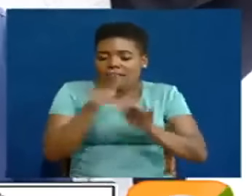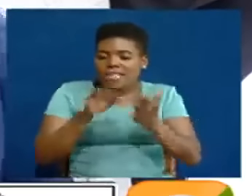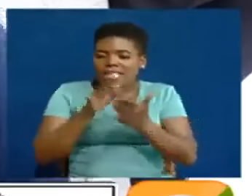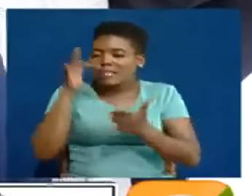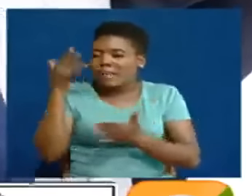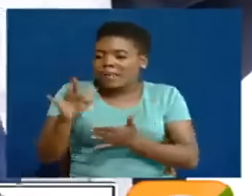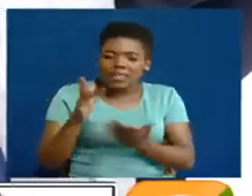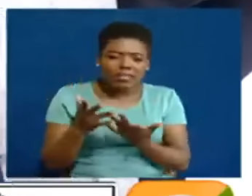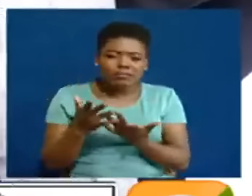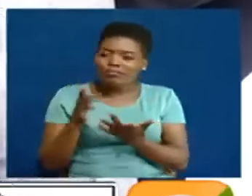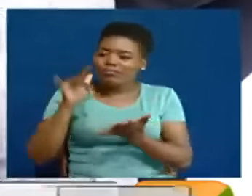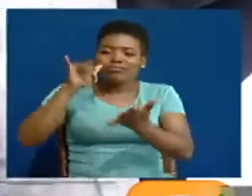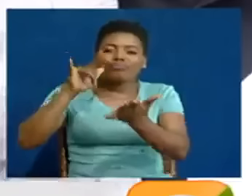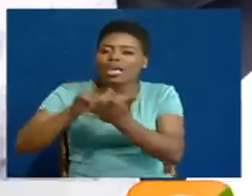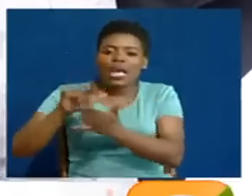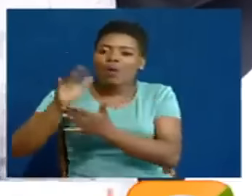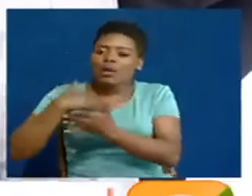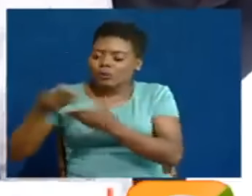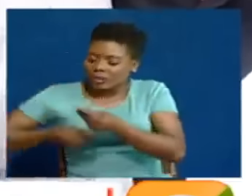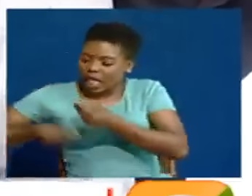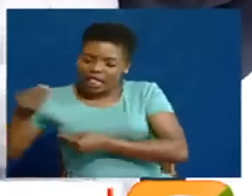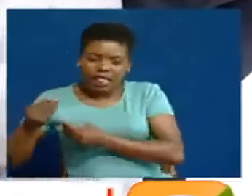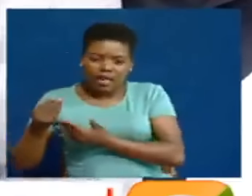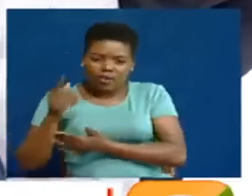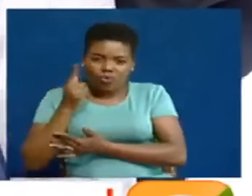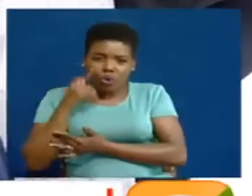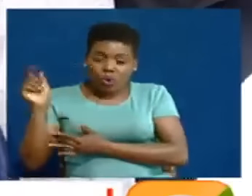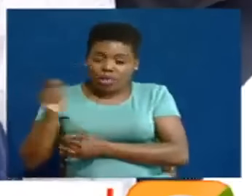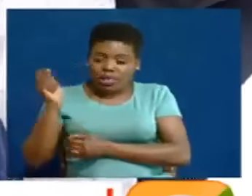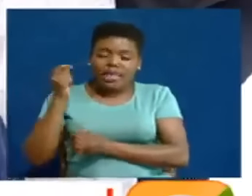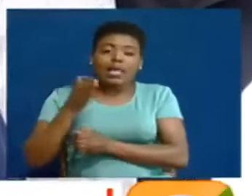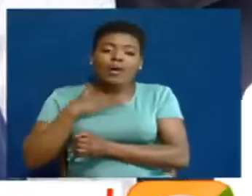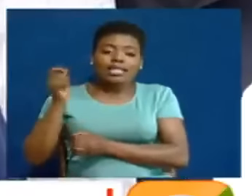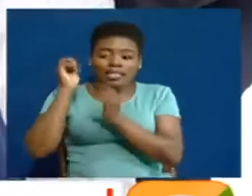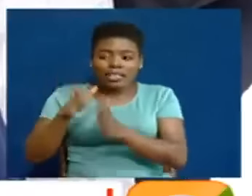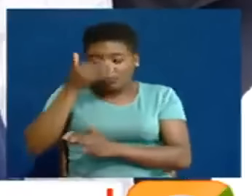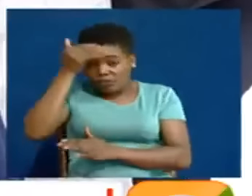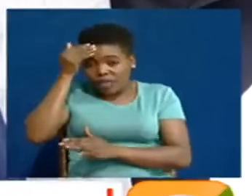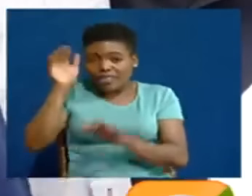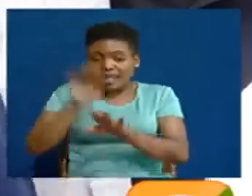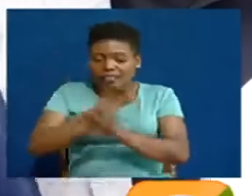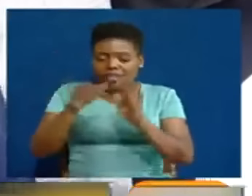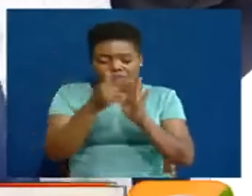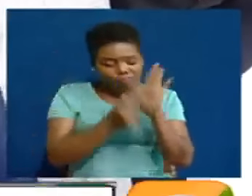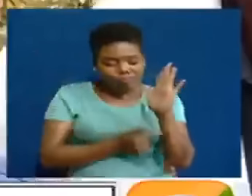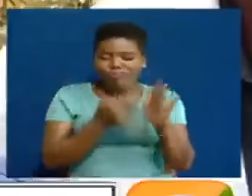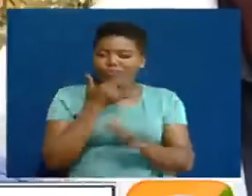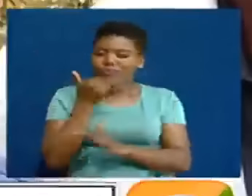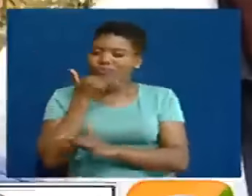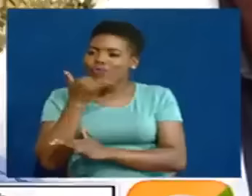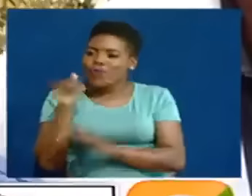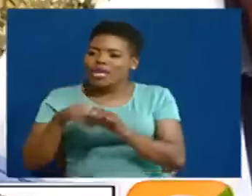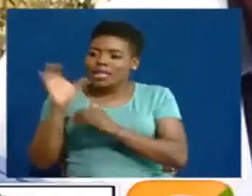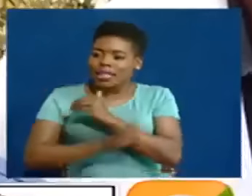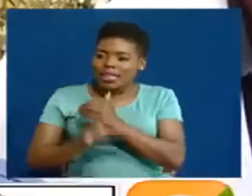was a diversionary tactic so that Kenyans can forget about these things when the state capture going on. Because